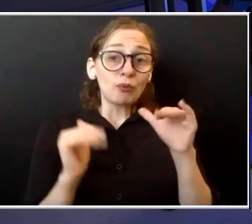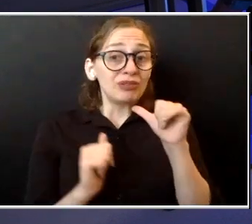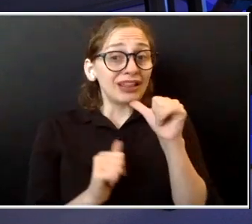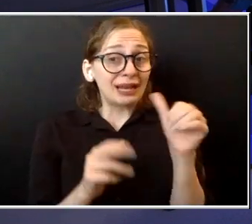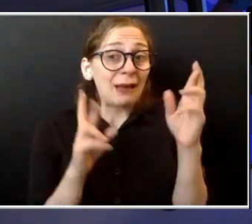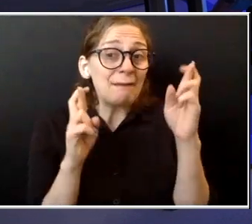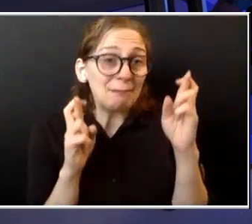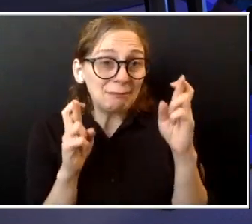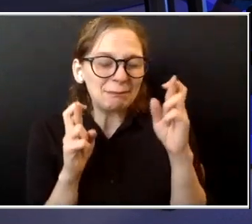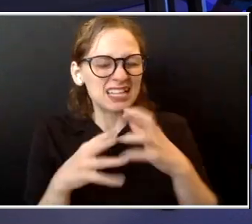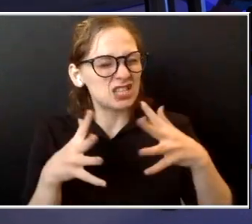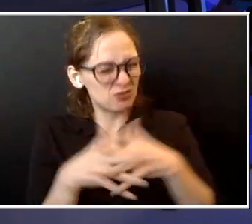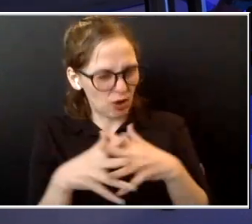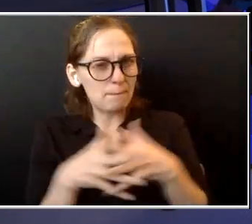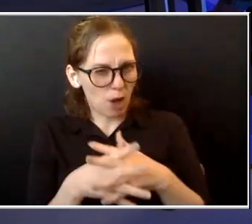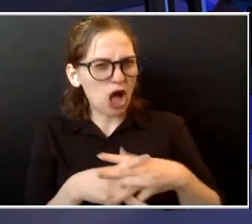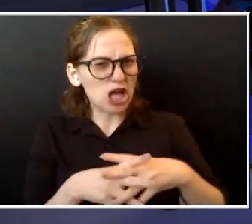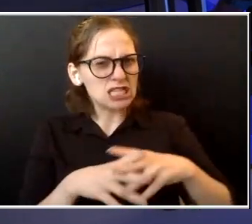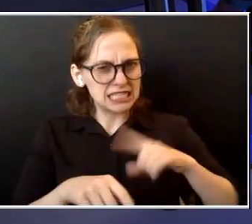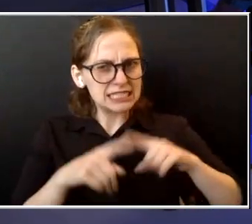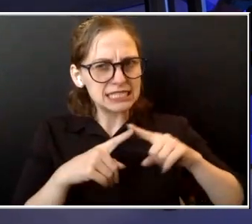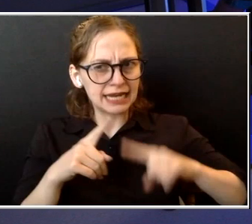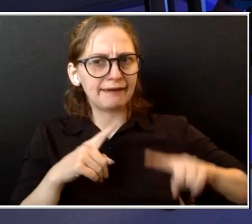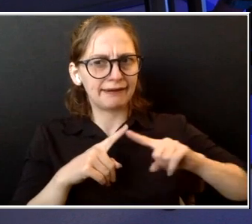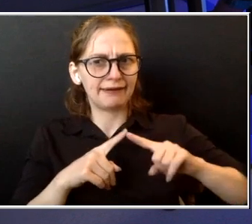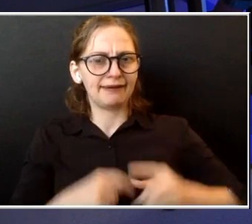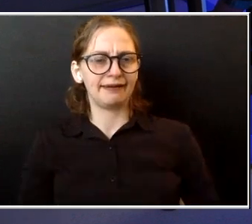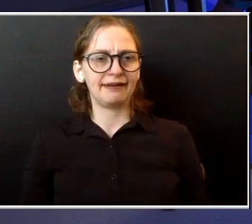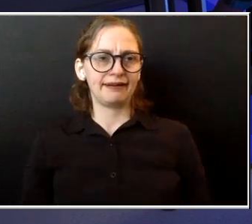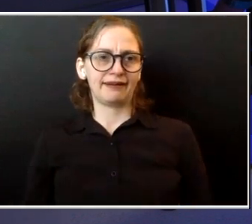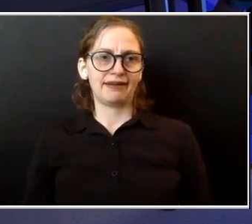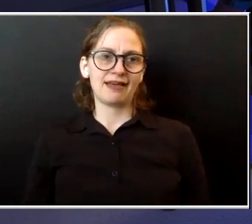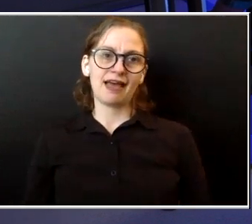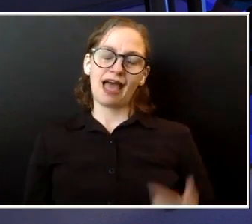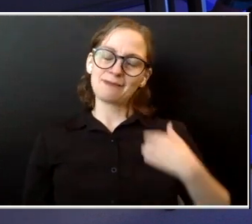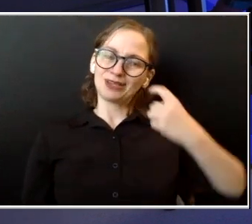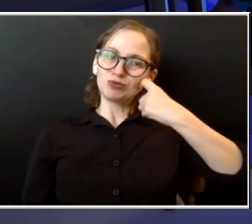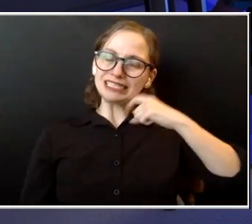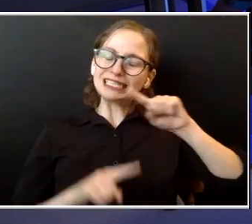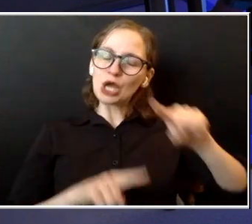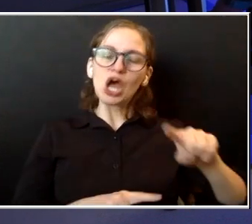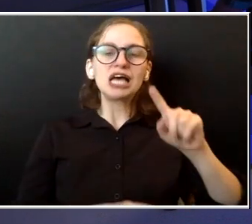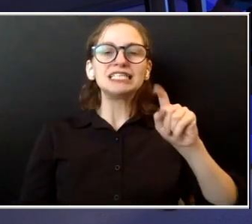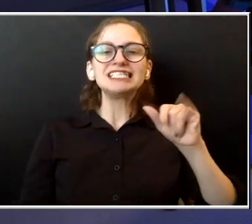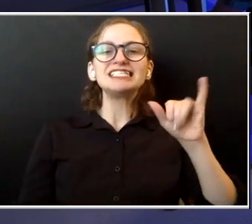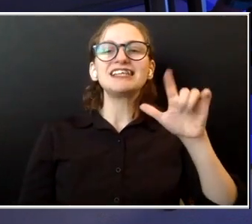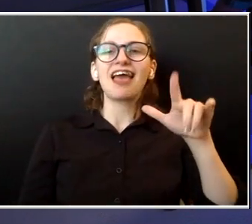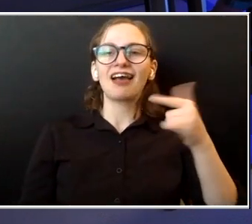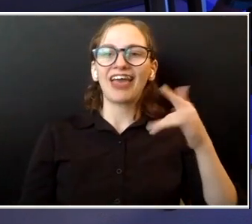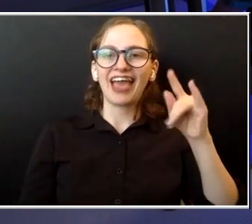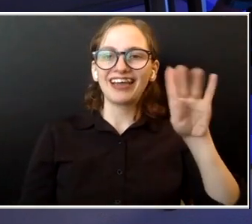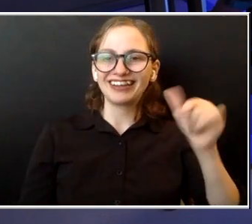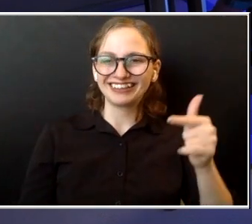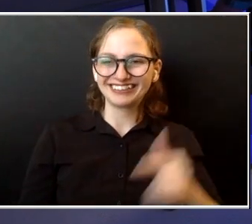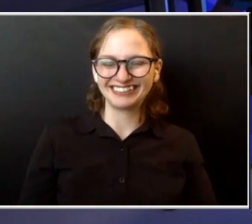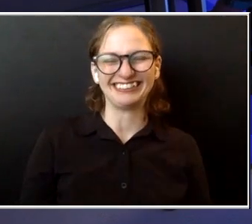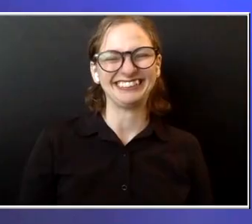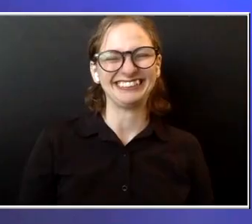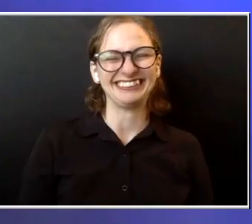season. I've been doing some tailgating lately. But no, I have had no